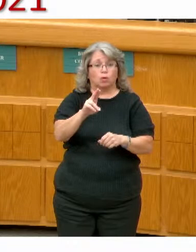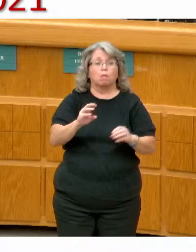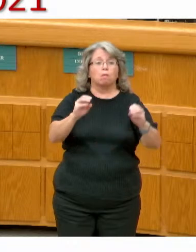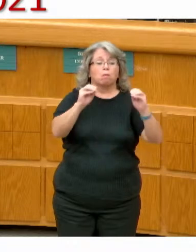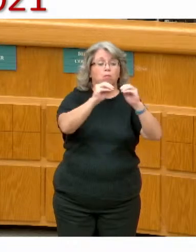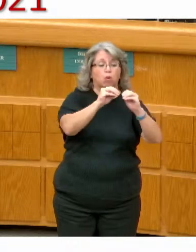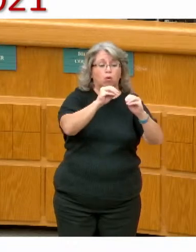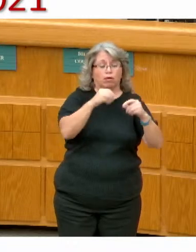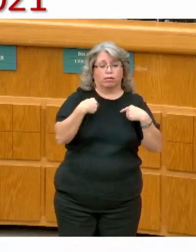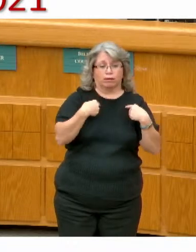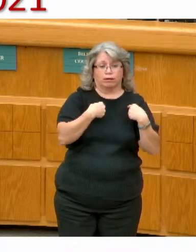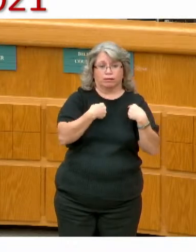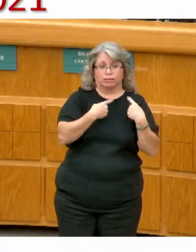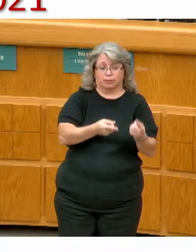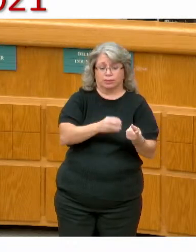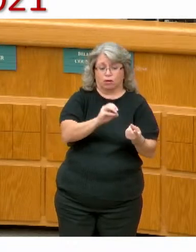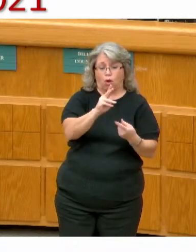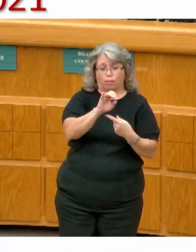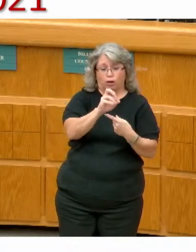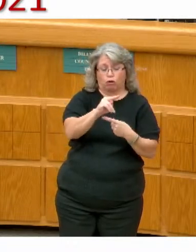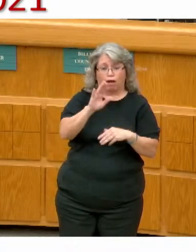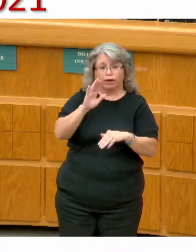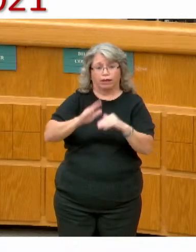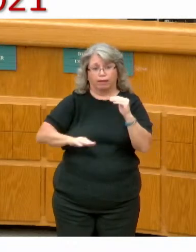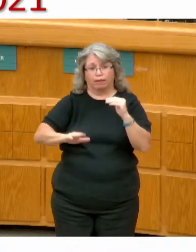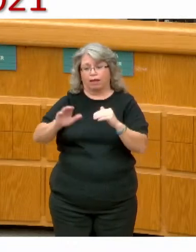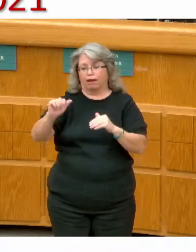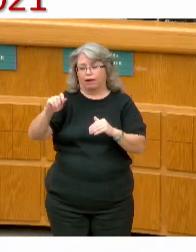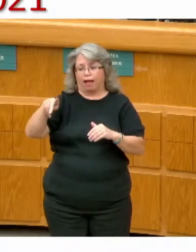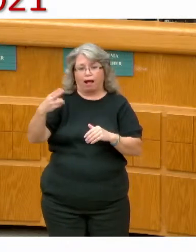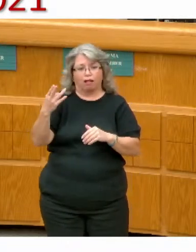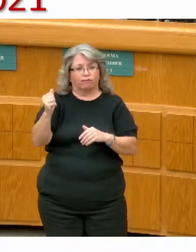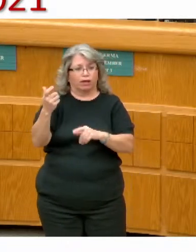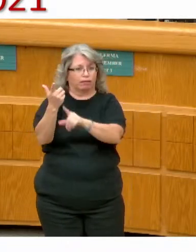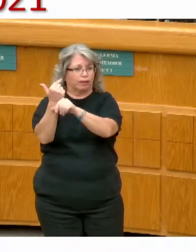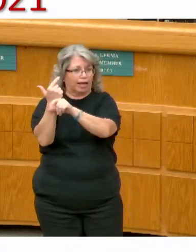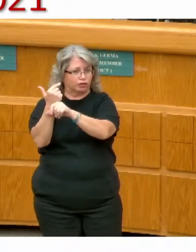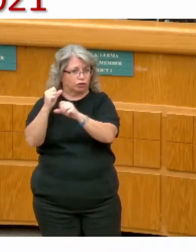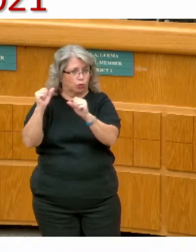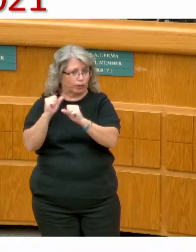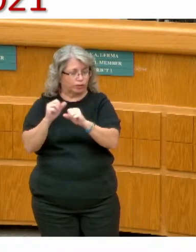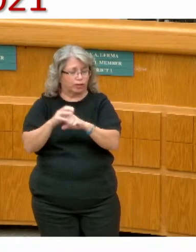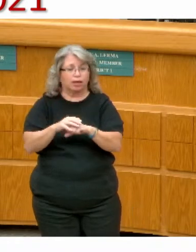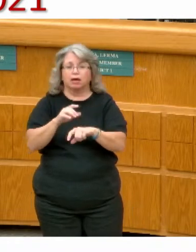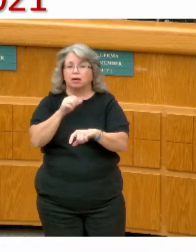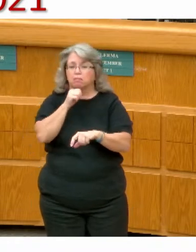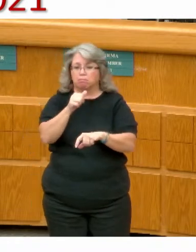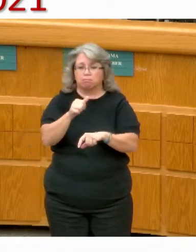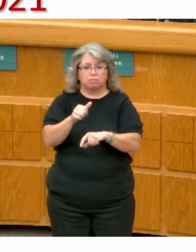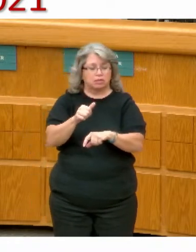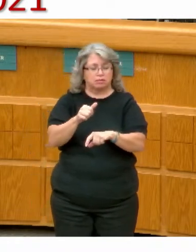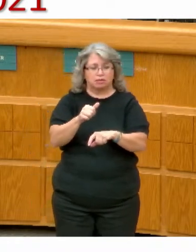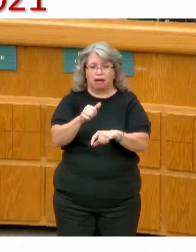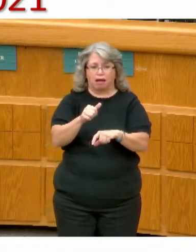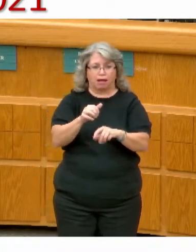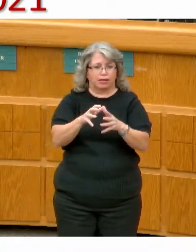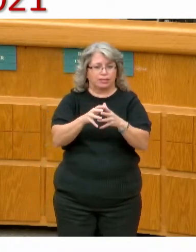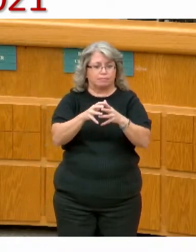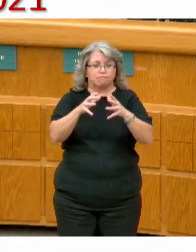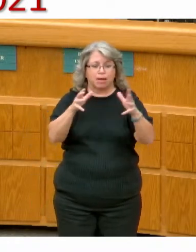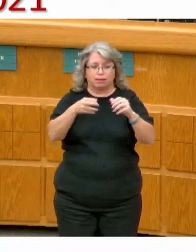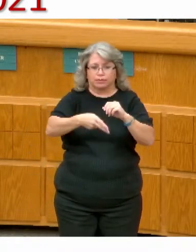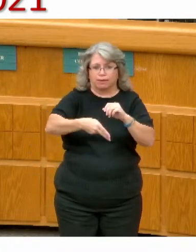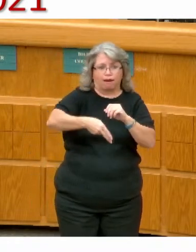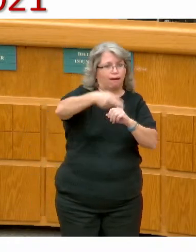than during the Alpha curve last winter, but not nearly as high of a strain